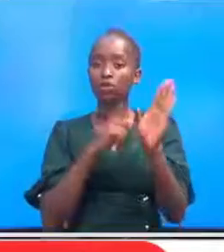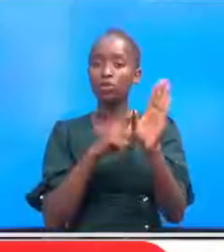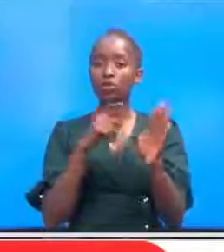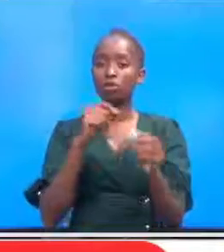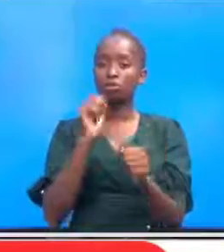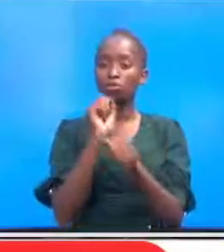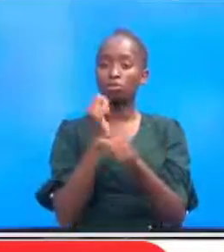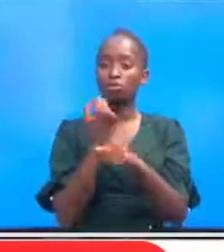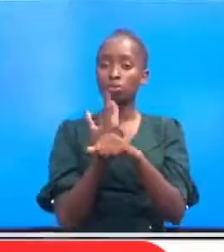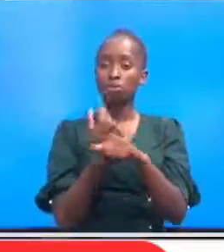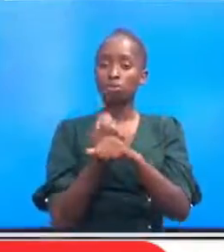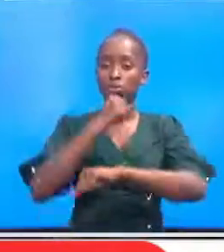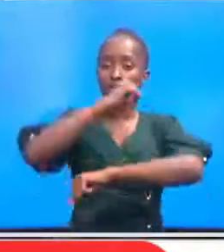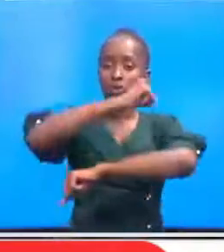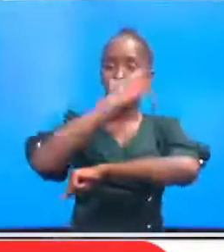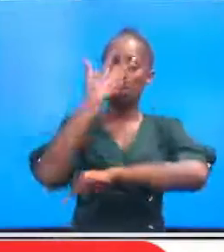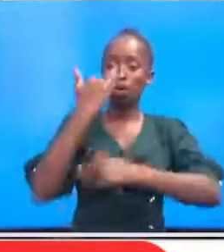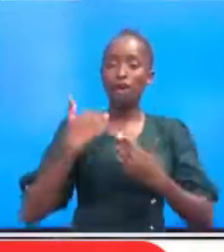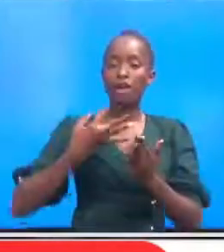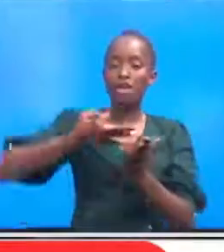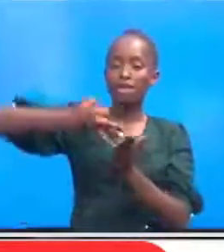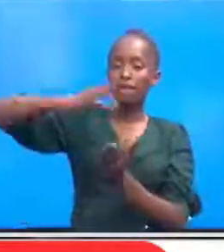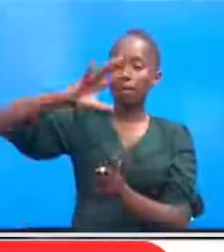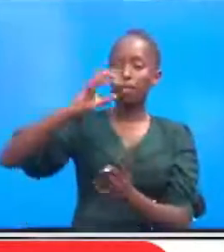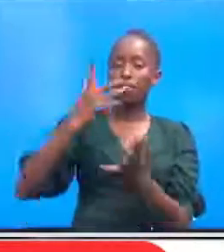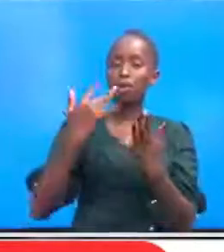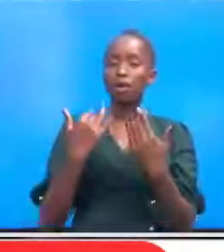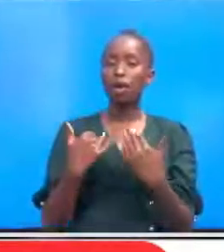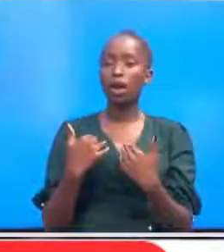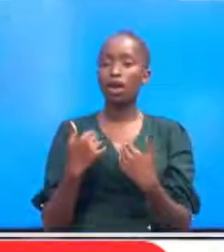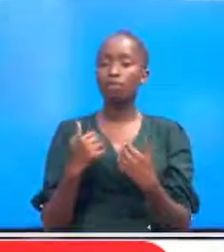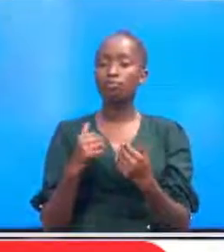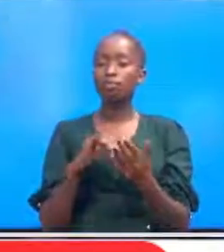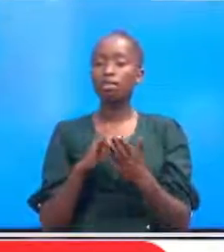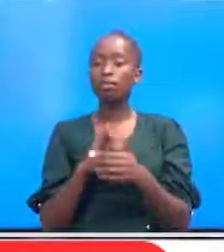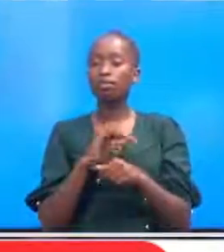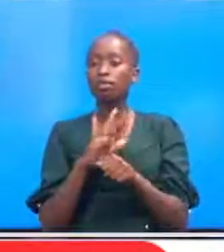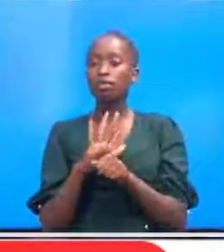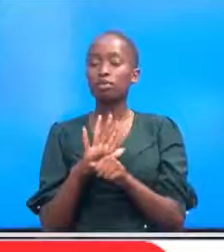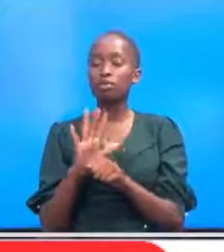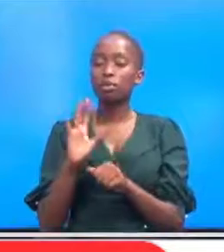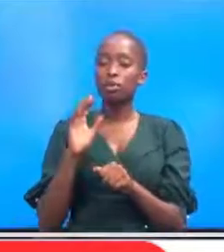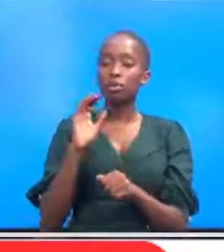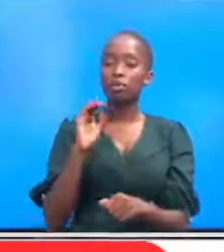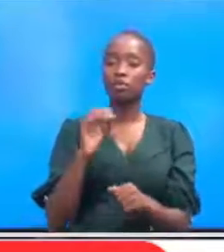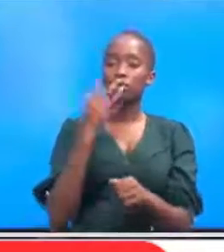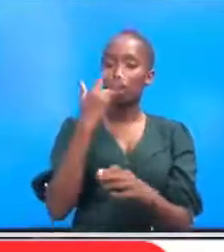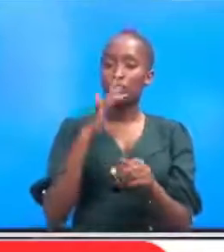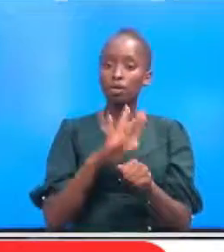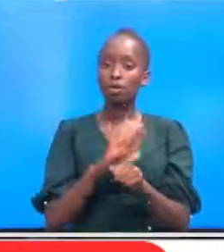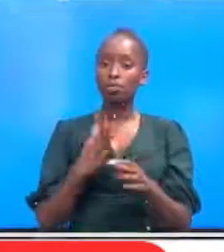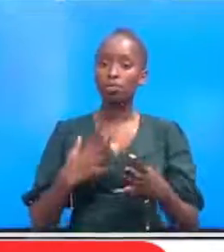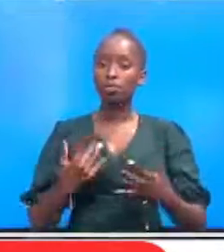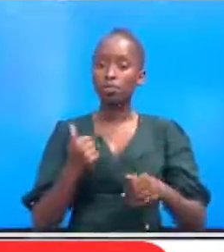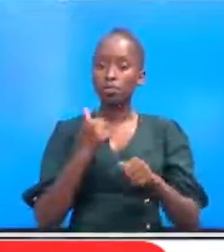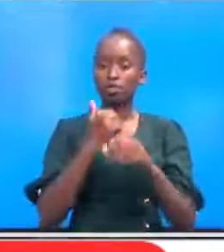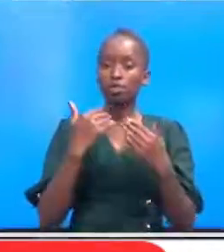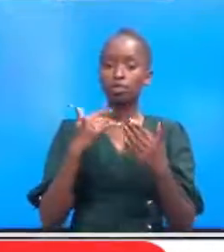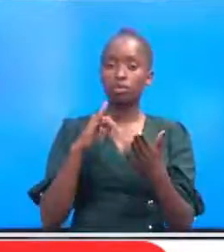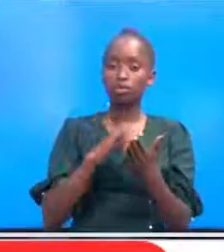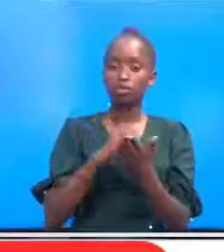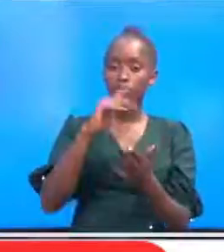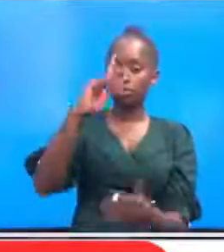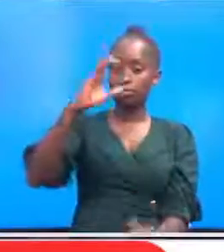lack of school fees. The feeling was not good at all because most of the people who did them the KCPE, they joined